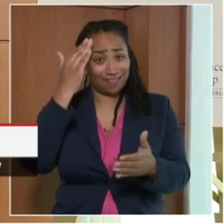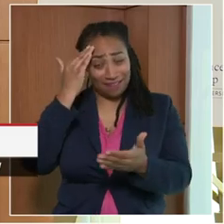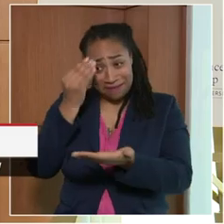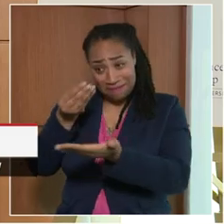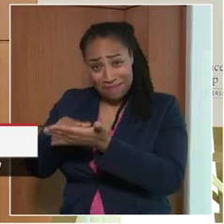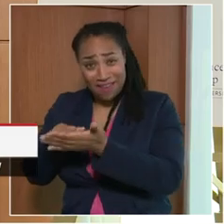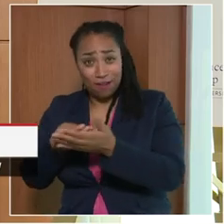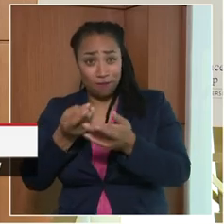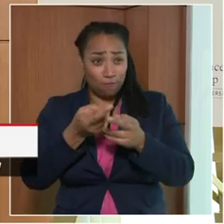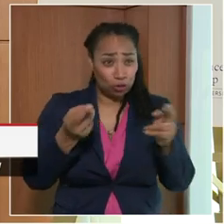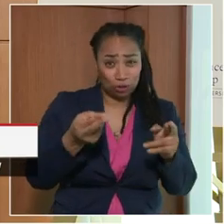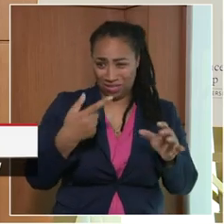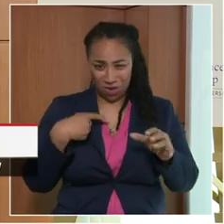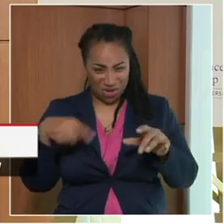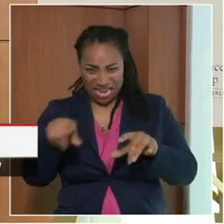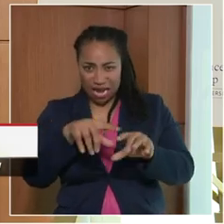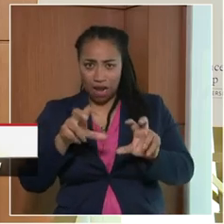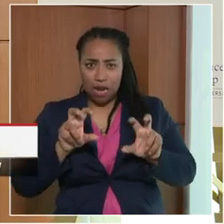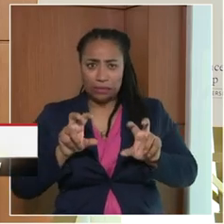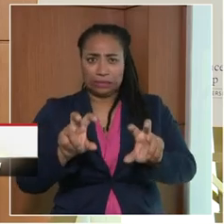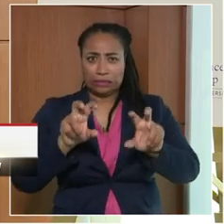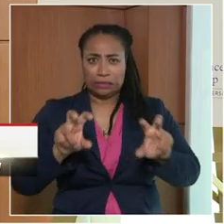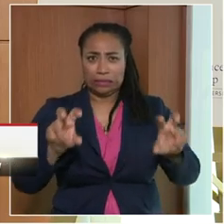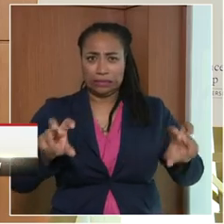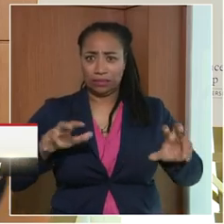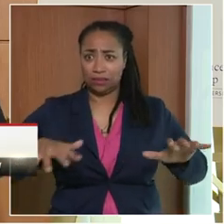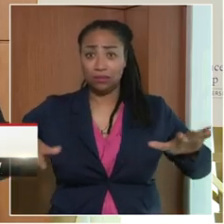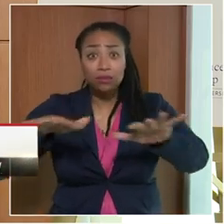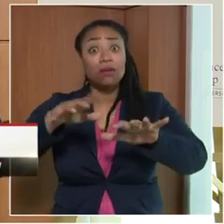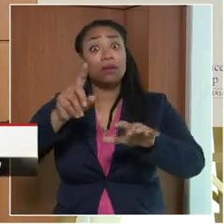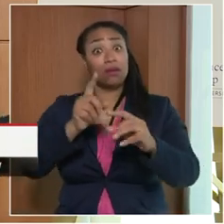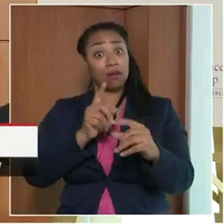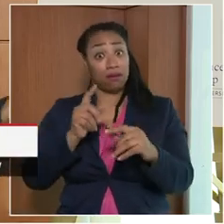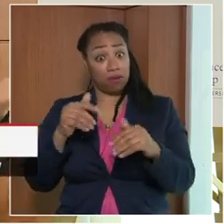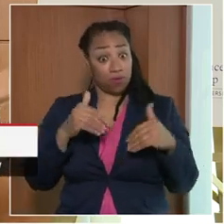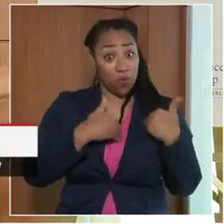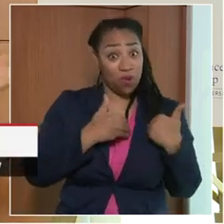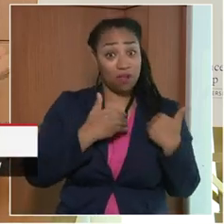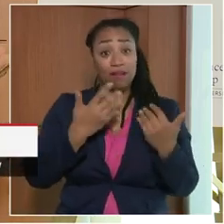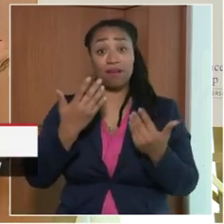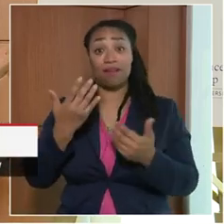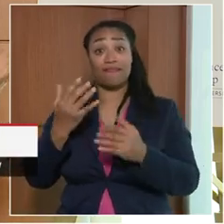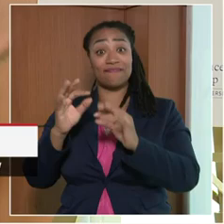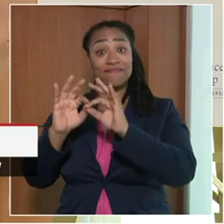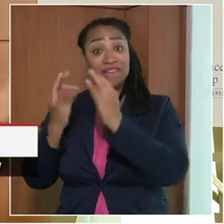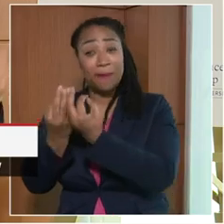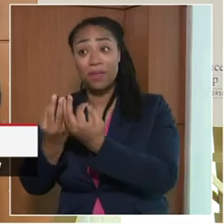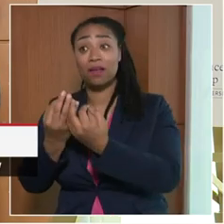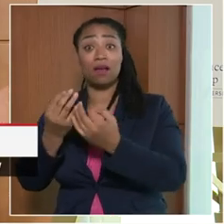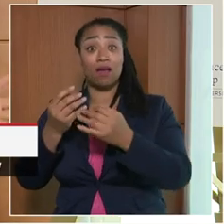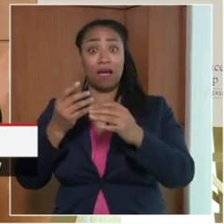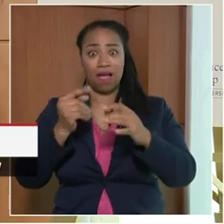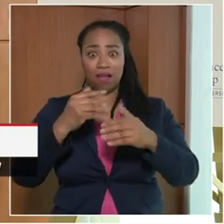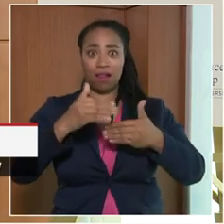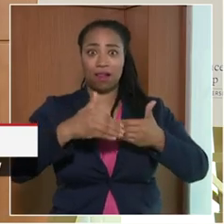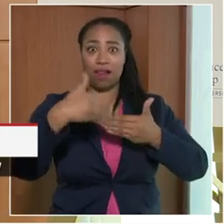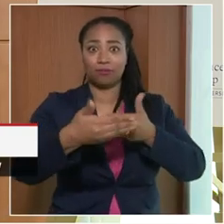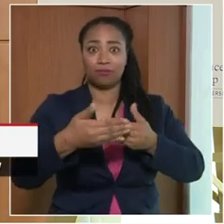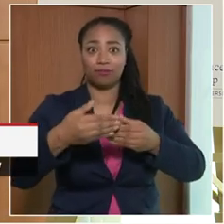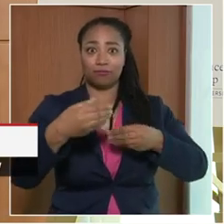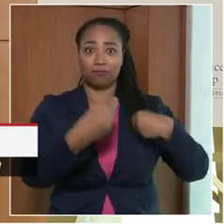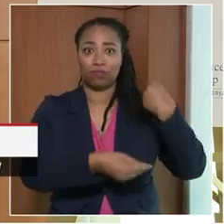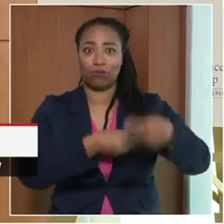opportunities for whole families and next generations. And I'm really privileged to get to do that job every single